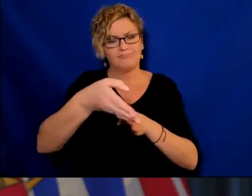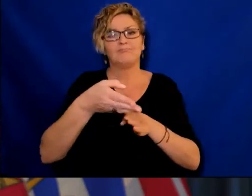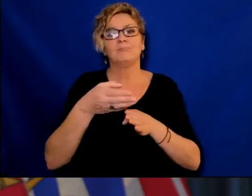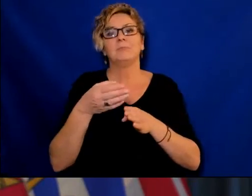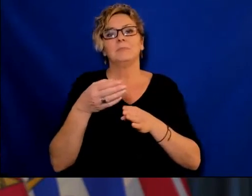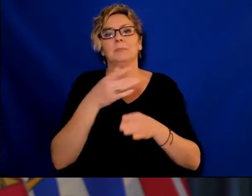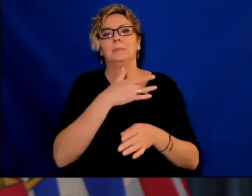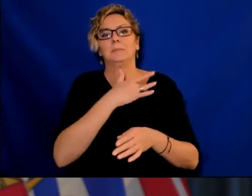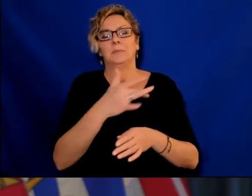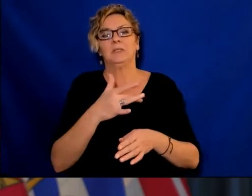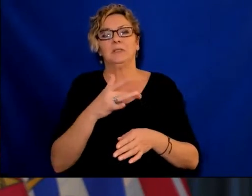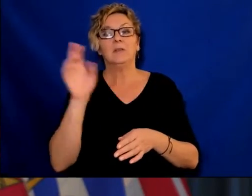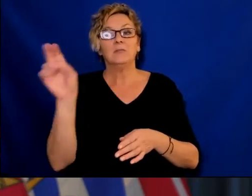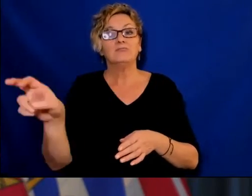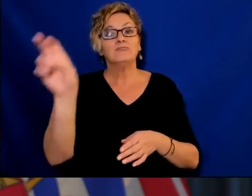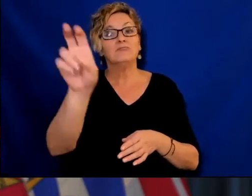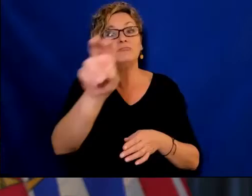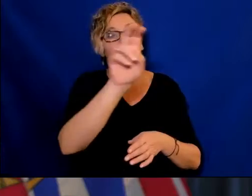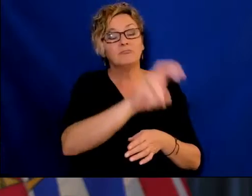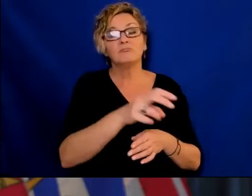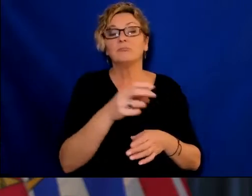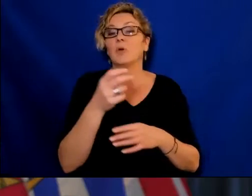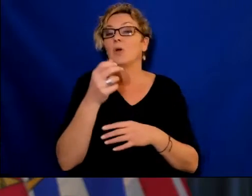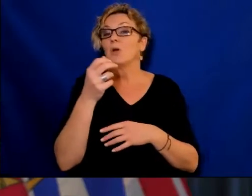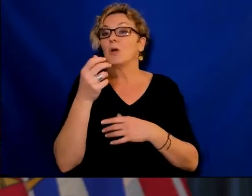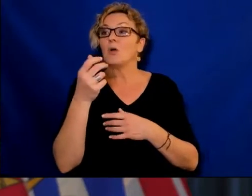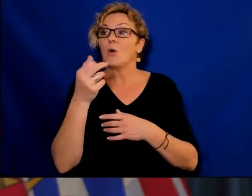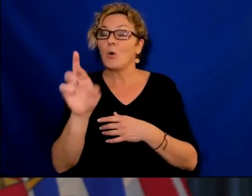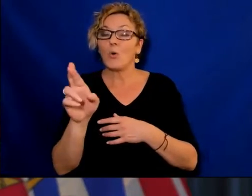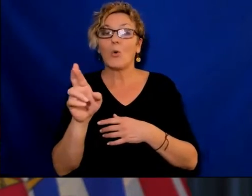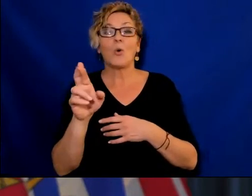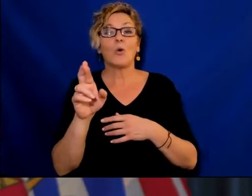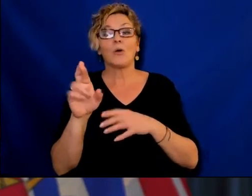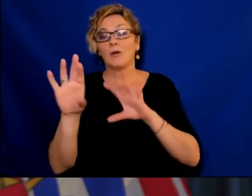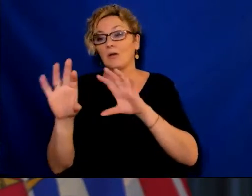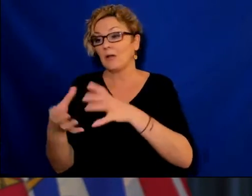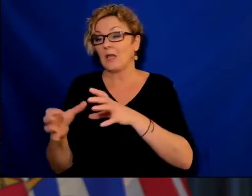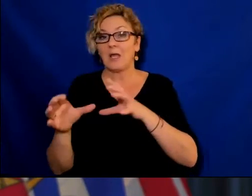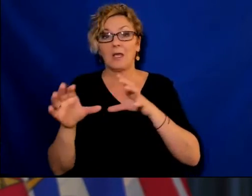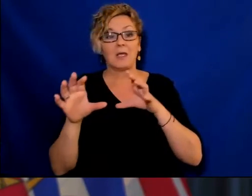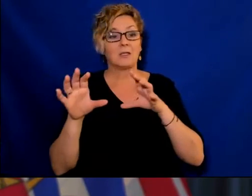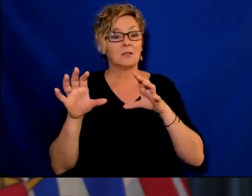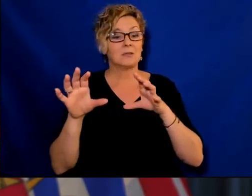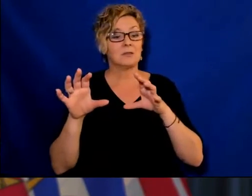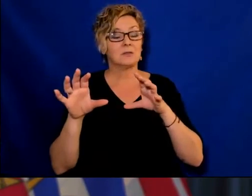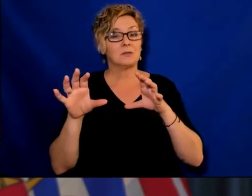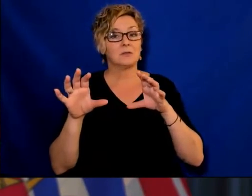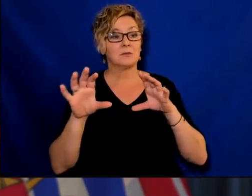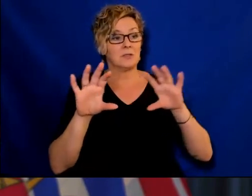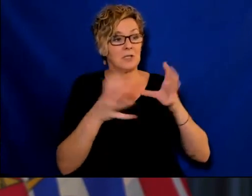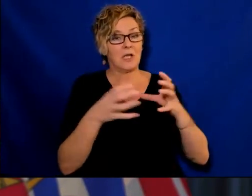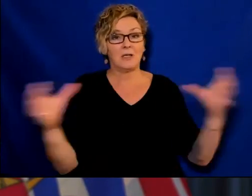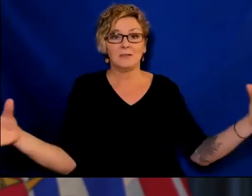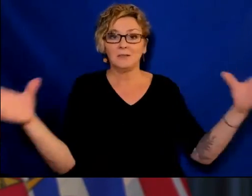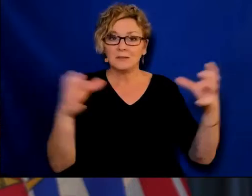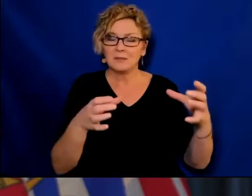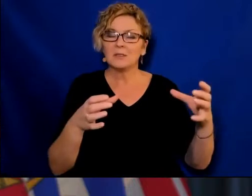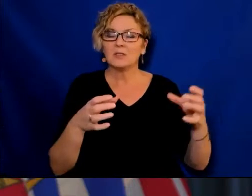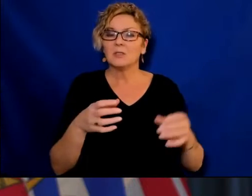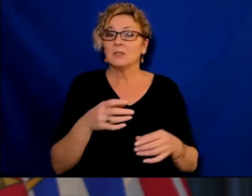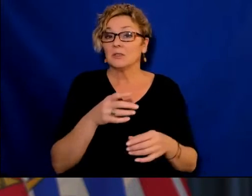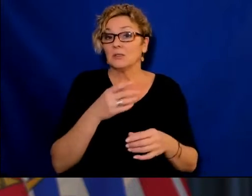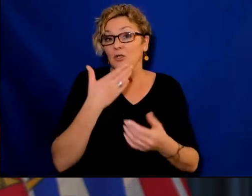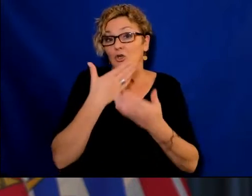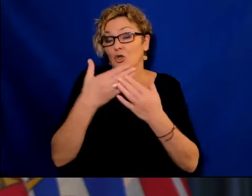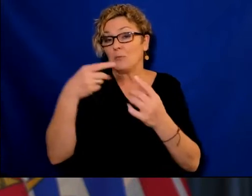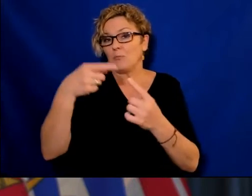for those to happen safely. And this, of course, will make us rethink, relook, make sure that things are being done